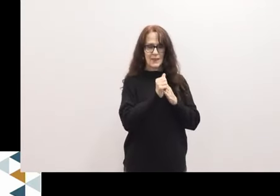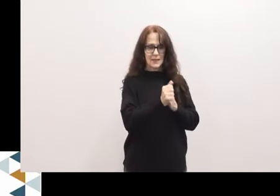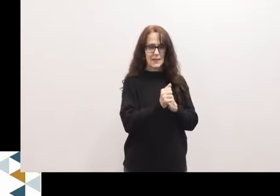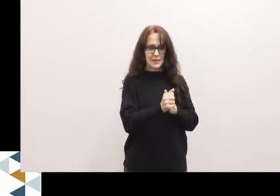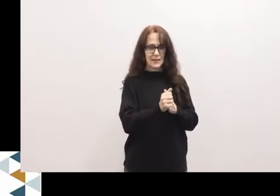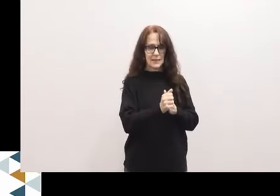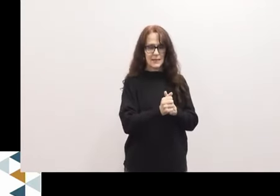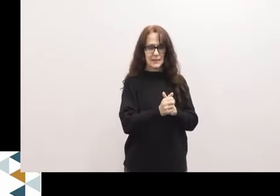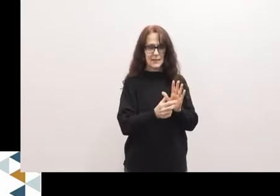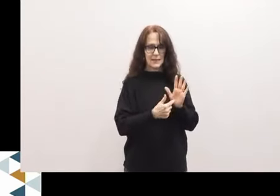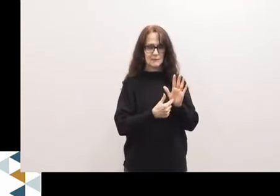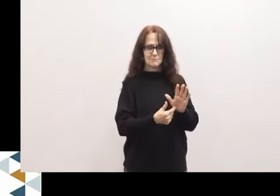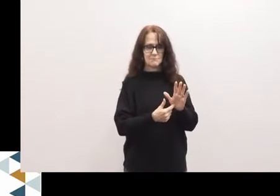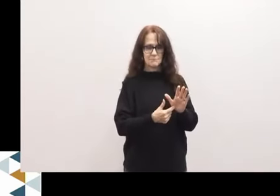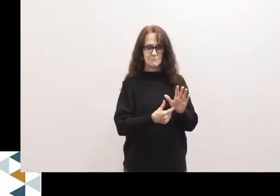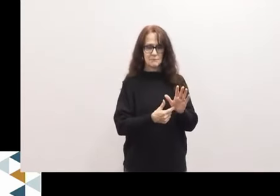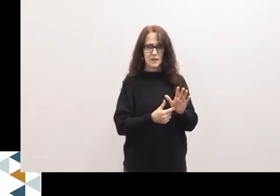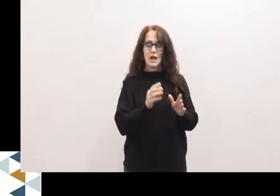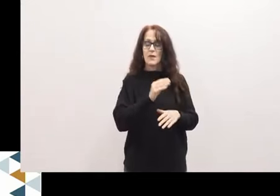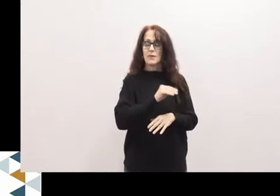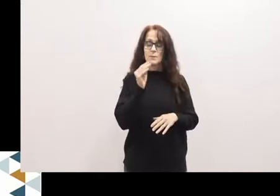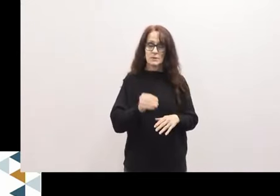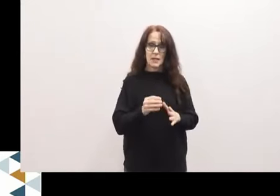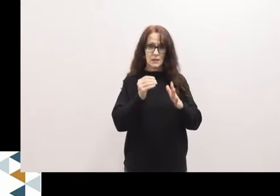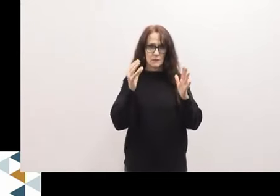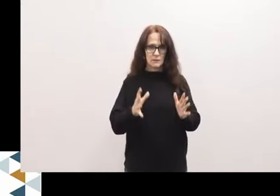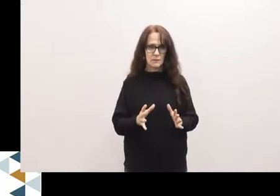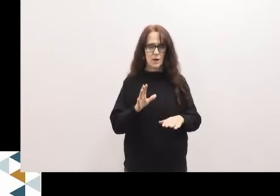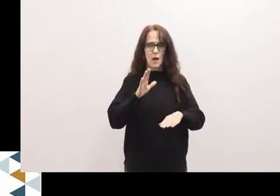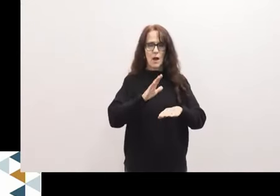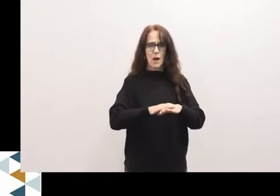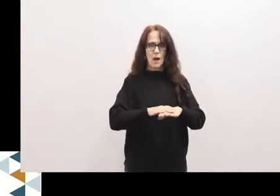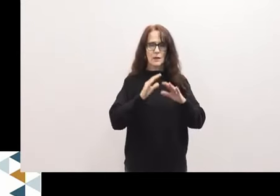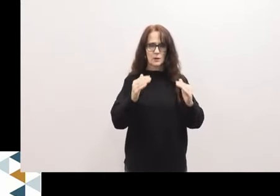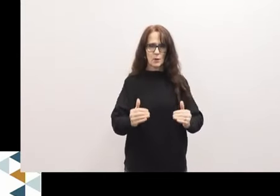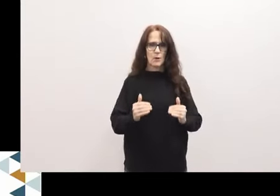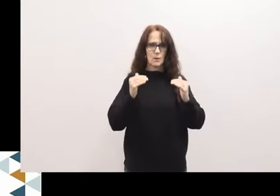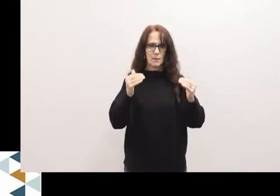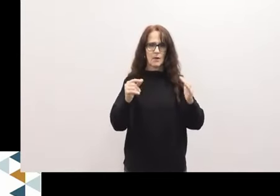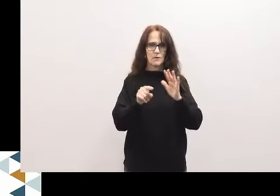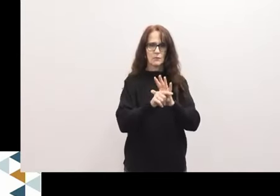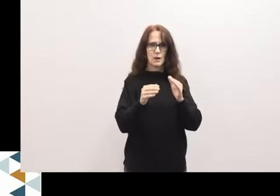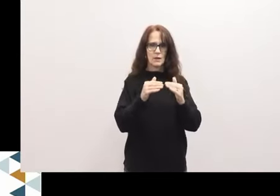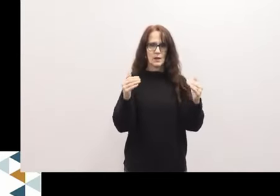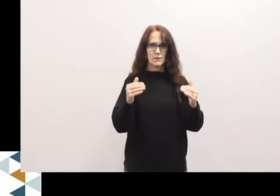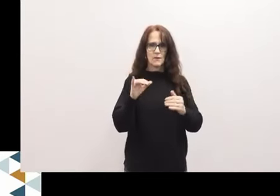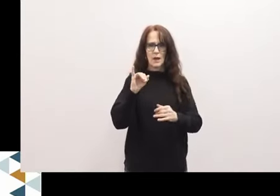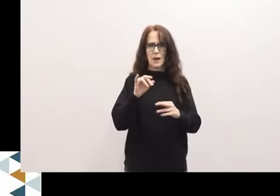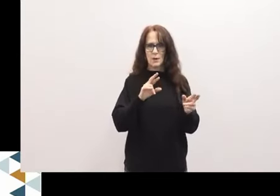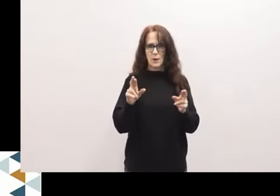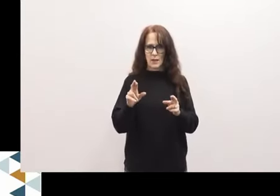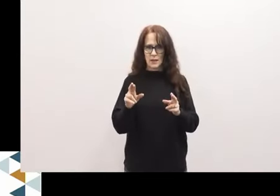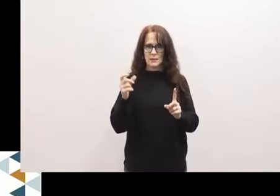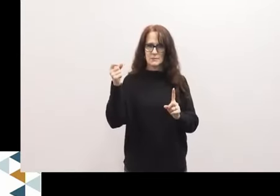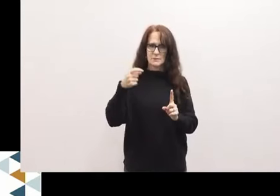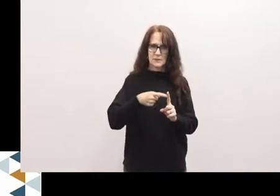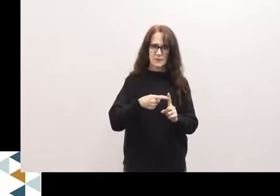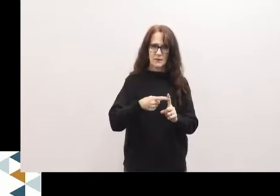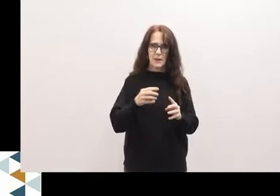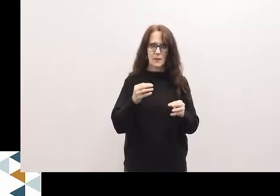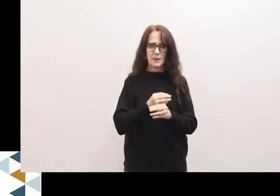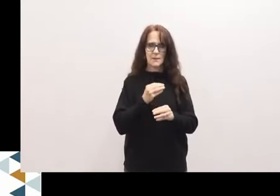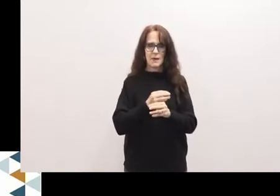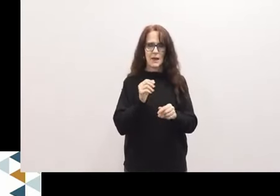so we took a look at the percent of students that are on or above grade level for iReady, specifically the